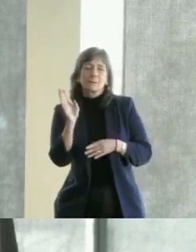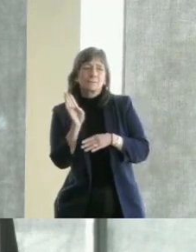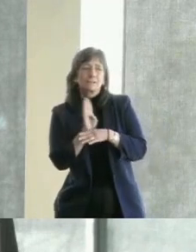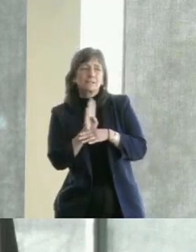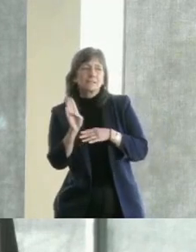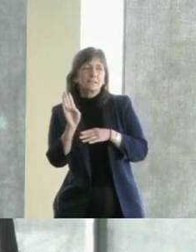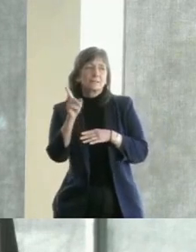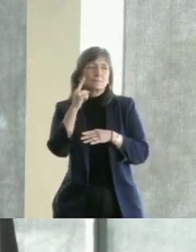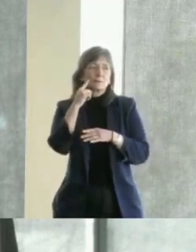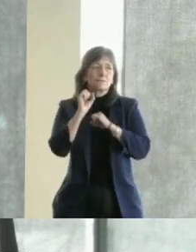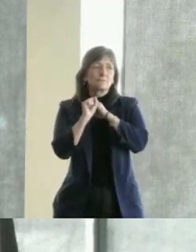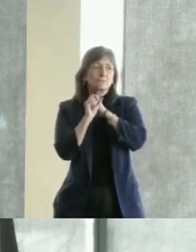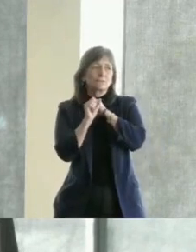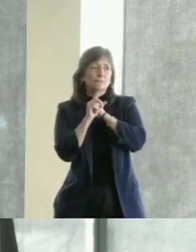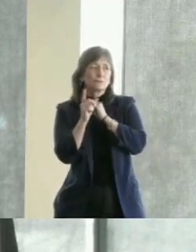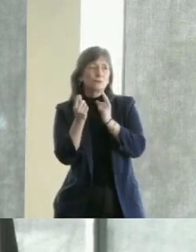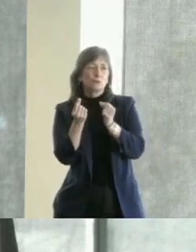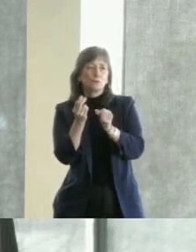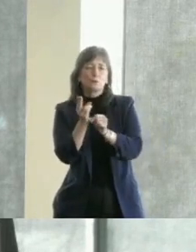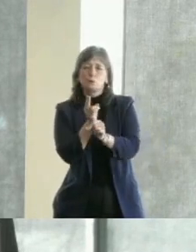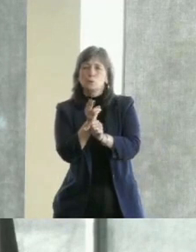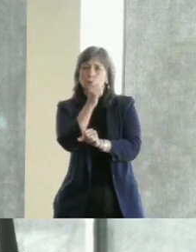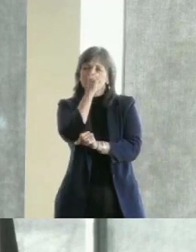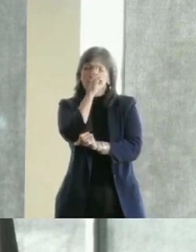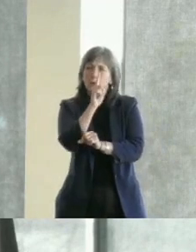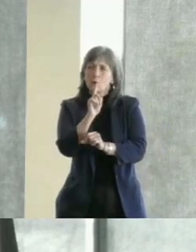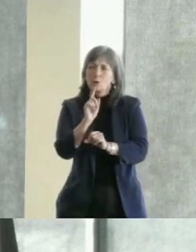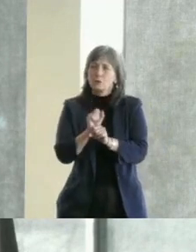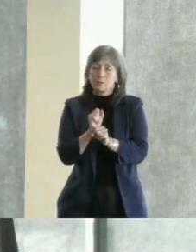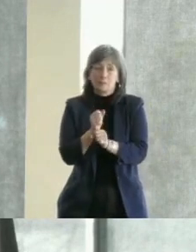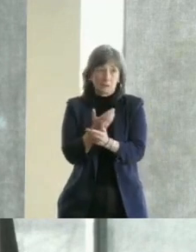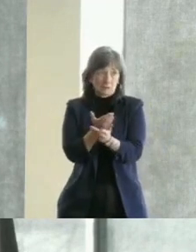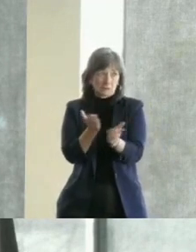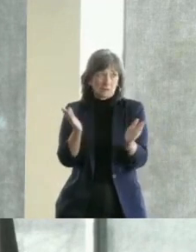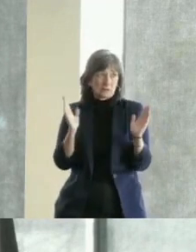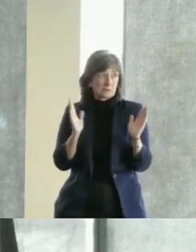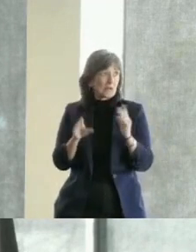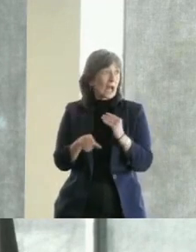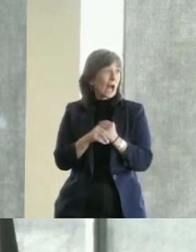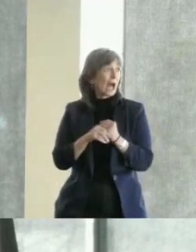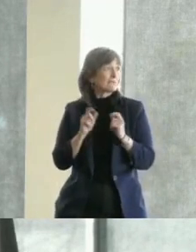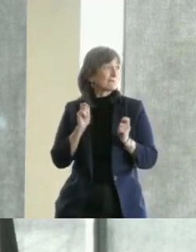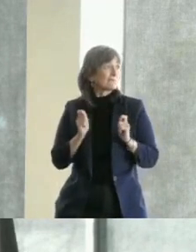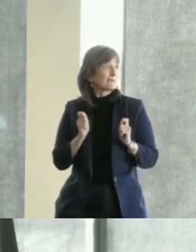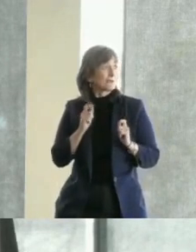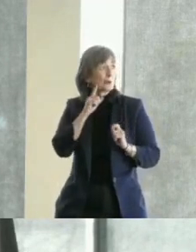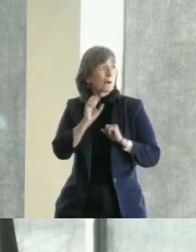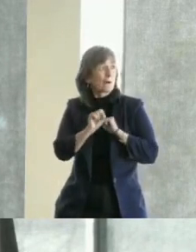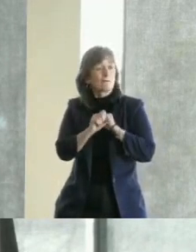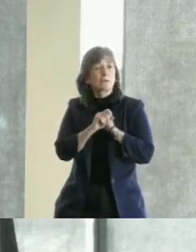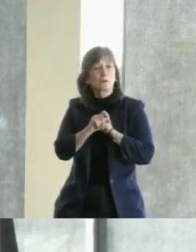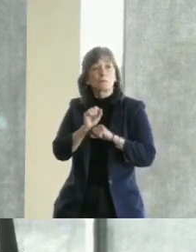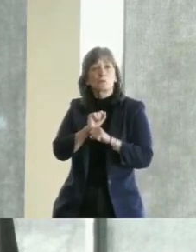their, job? Anybody, I don't know, any other vocabulary to help me with?